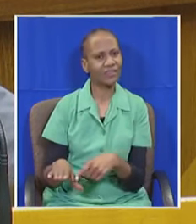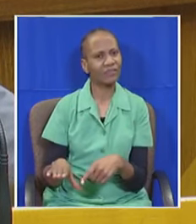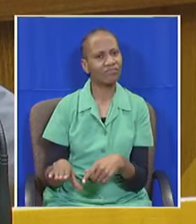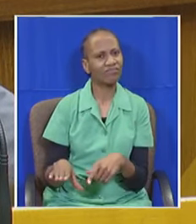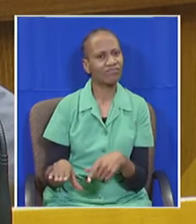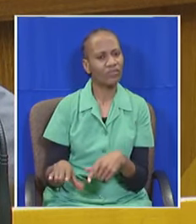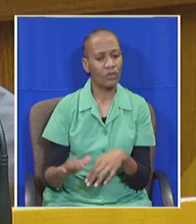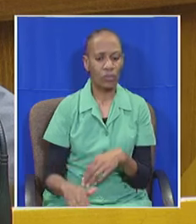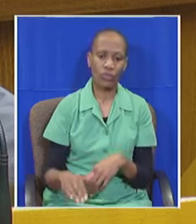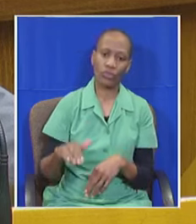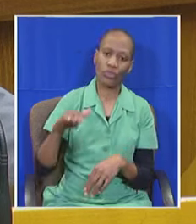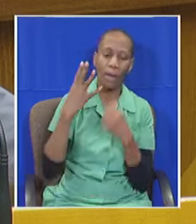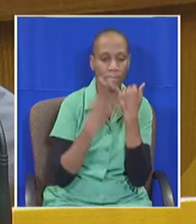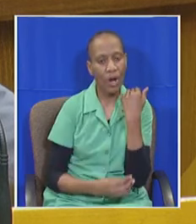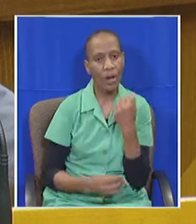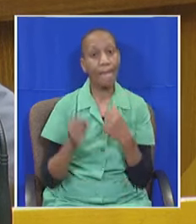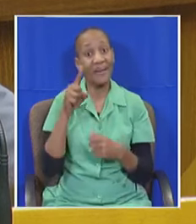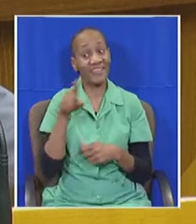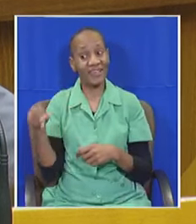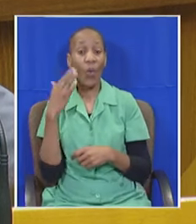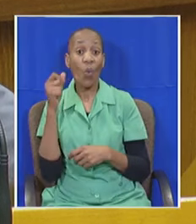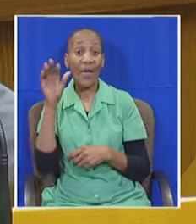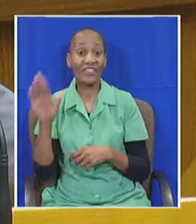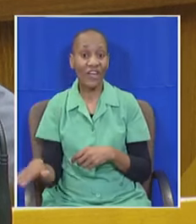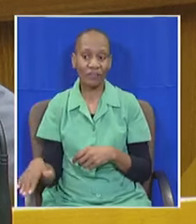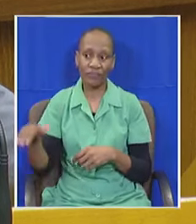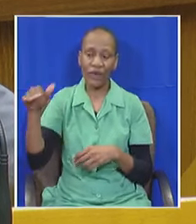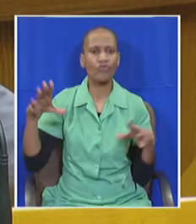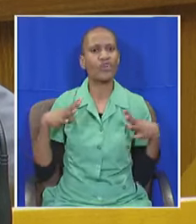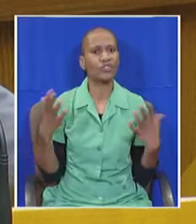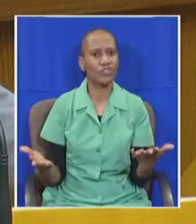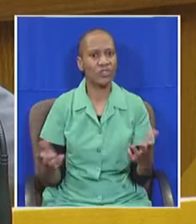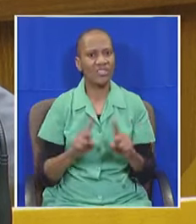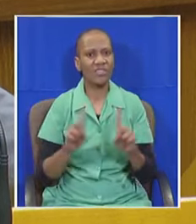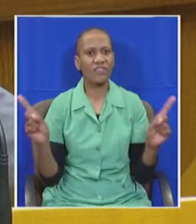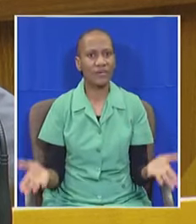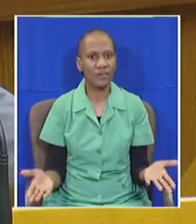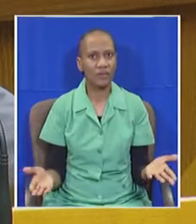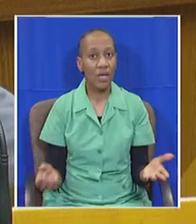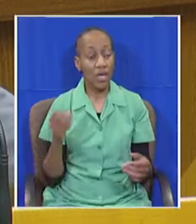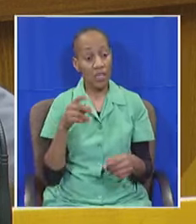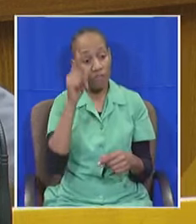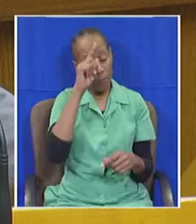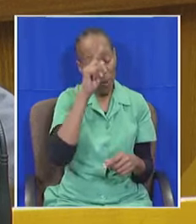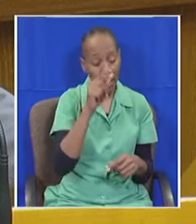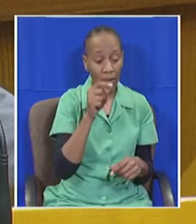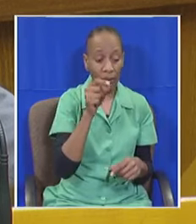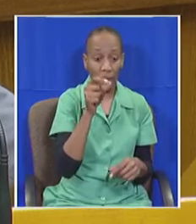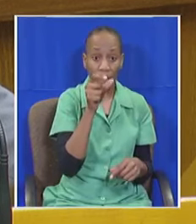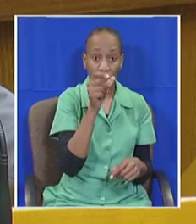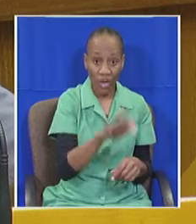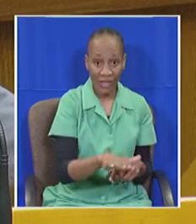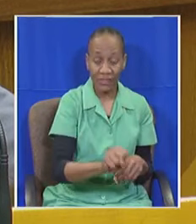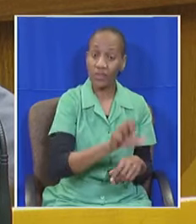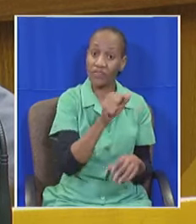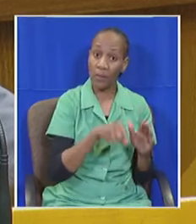to grow up in poverty than a white child. The reality is that if you had the misfortune of being a poor black child growing up in South Africa,